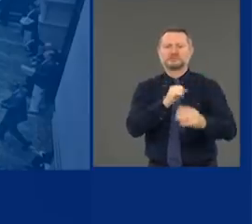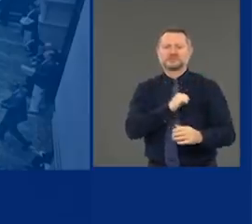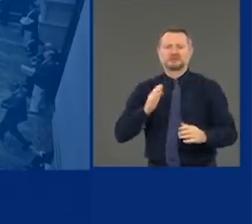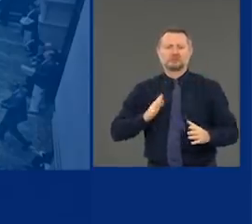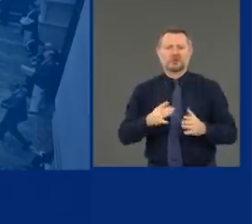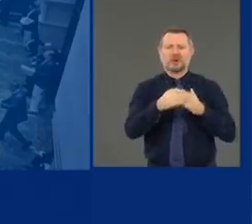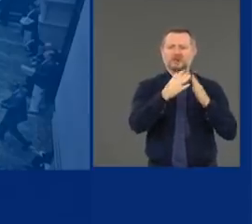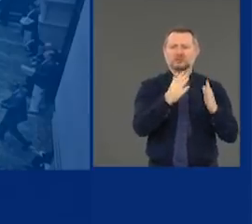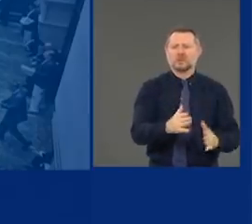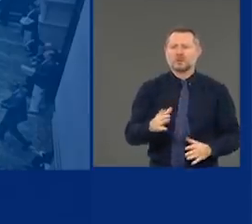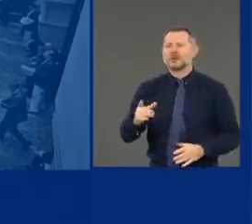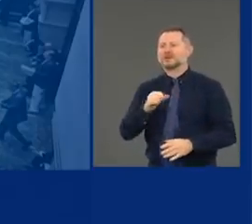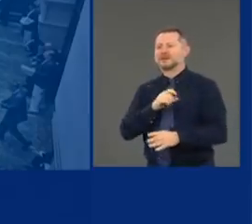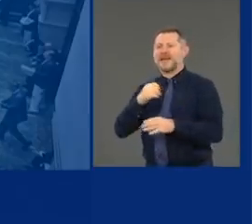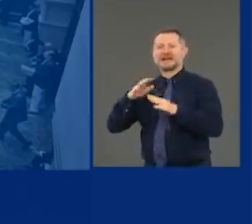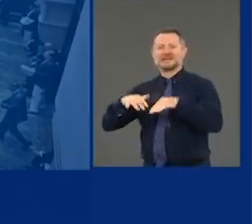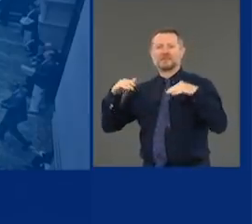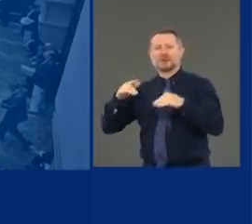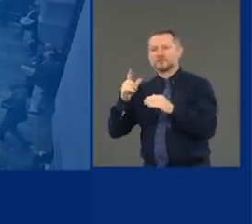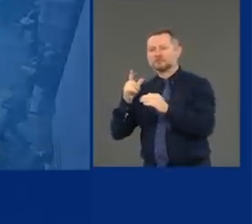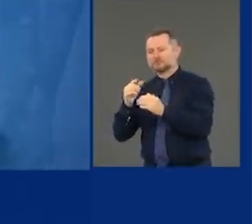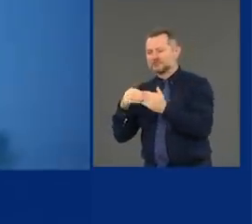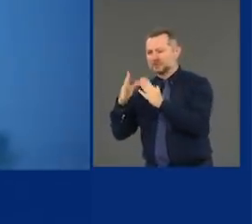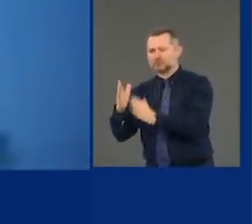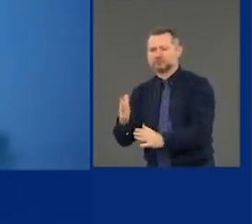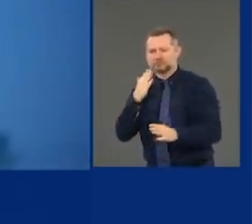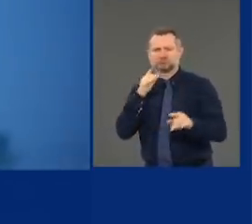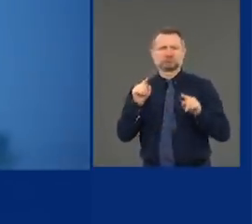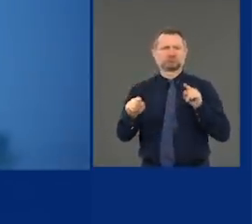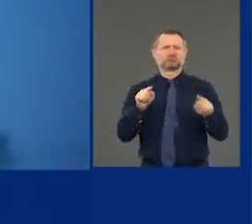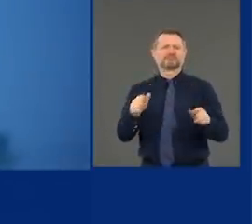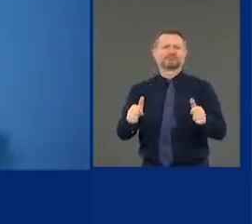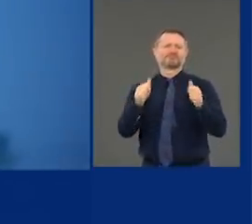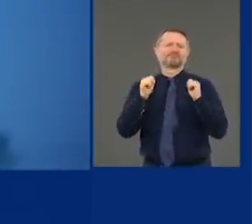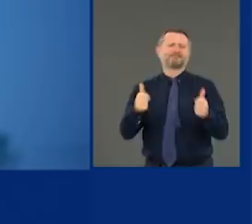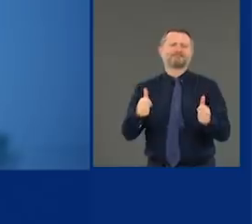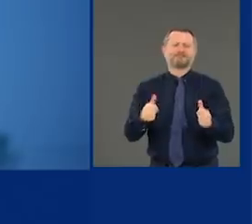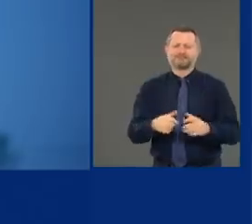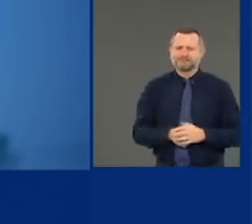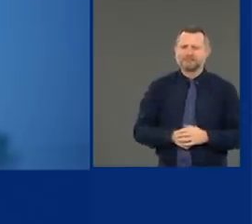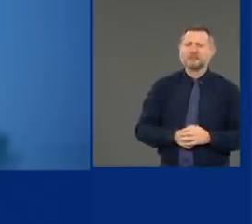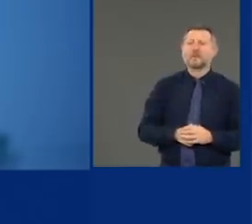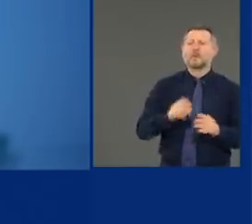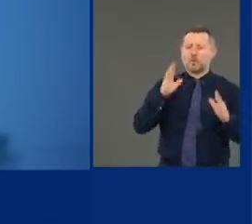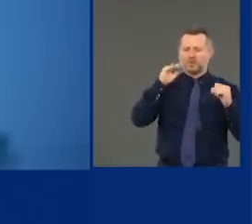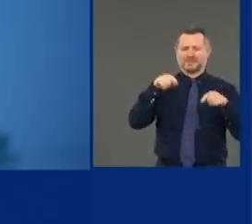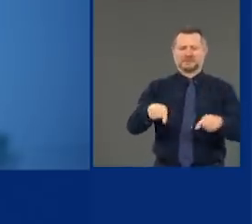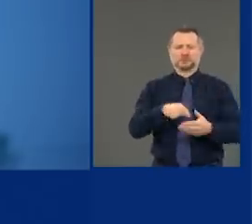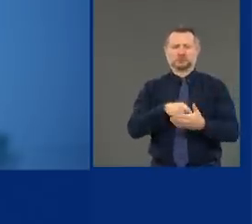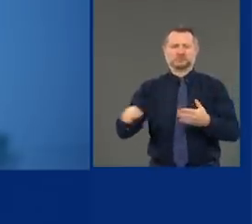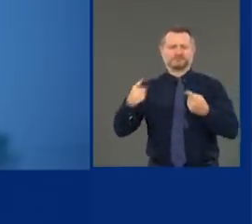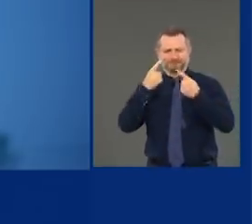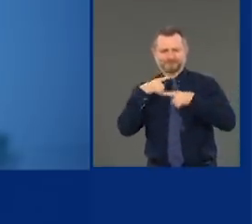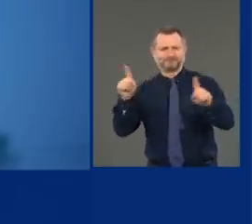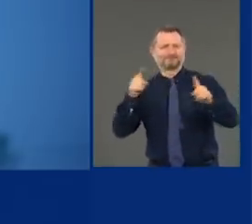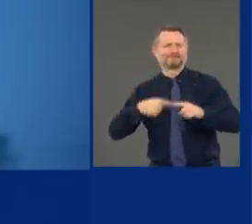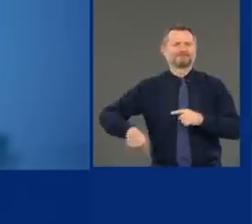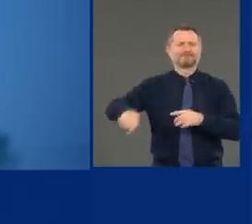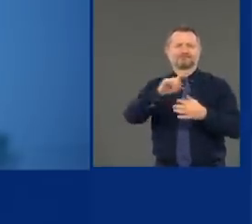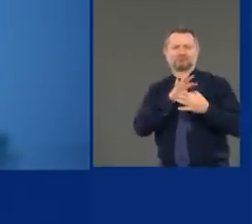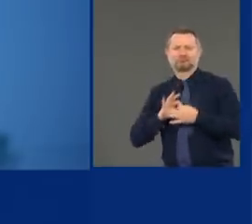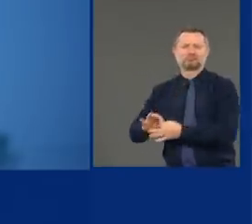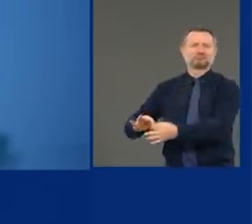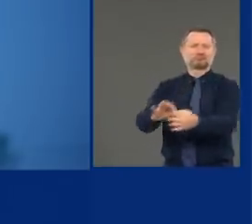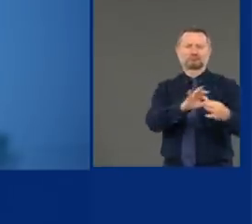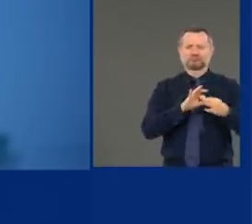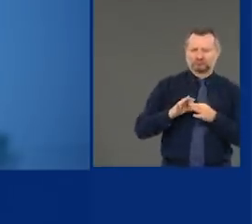Speaker, for their leadership. And I hope we have a good, productive week this week. But this is not